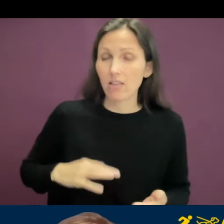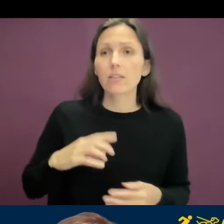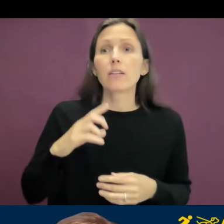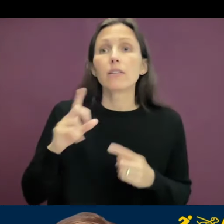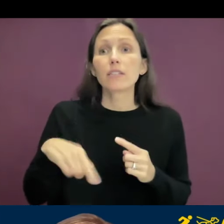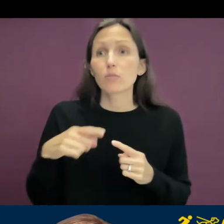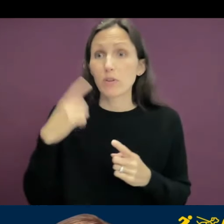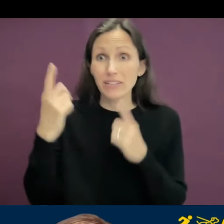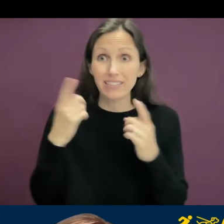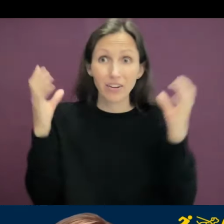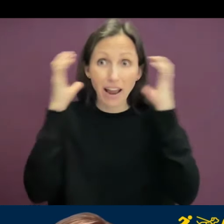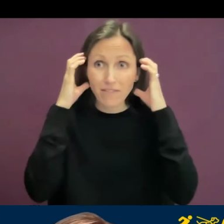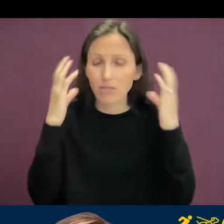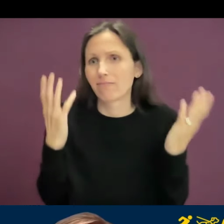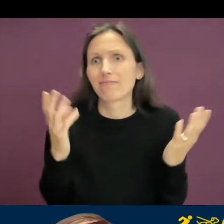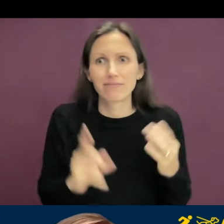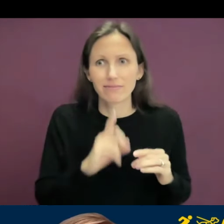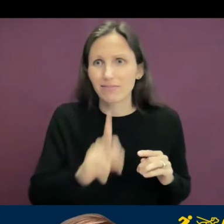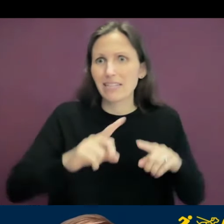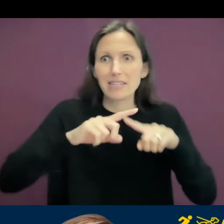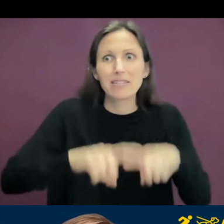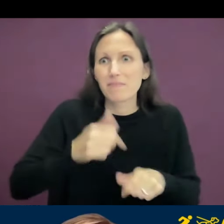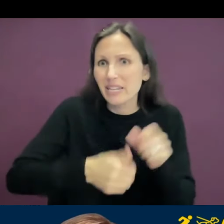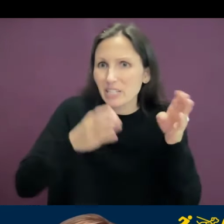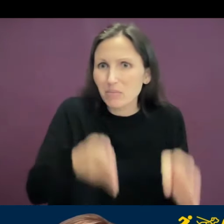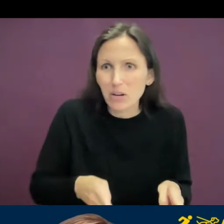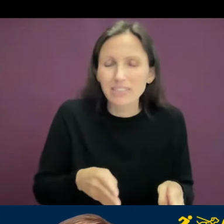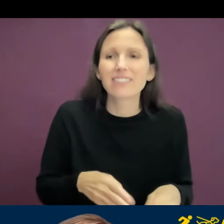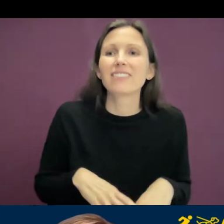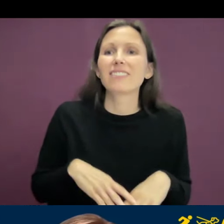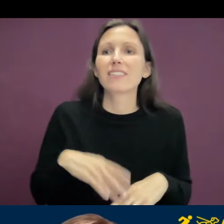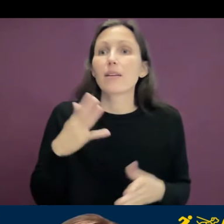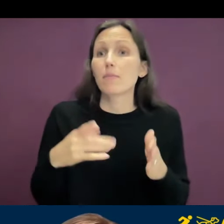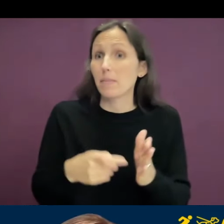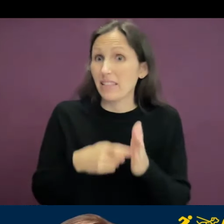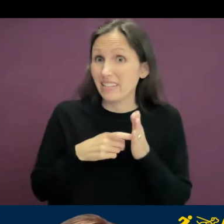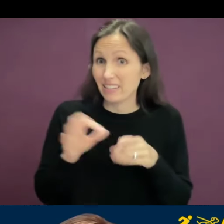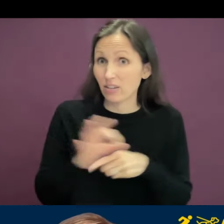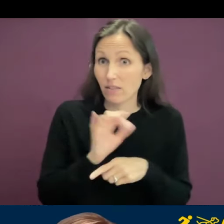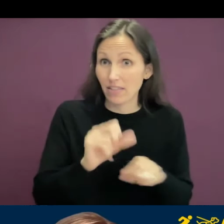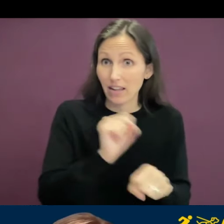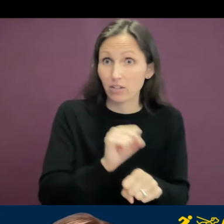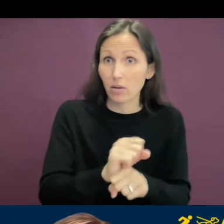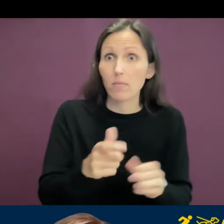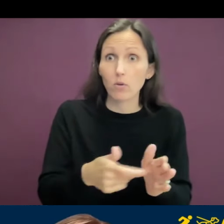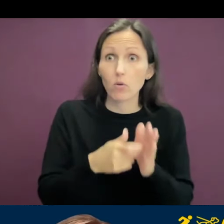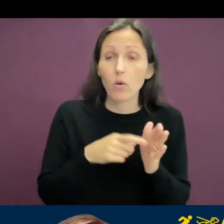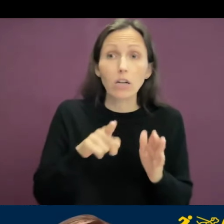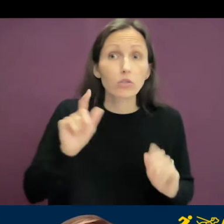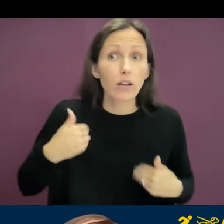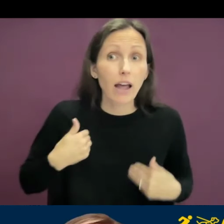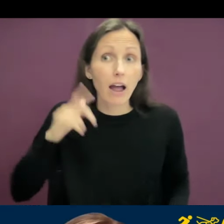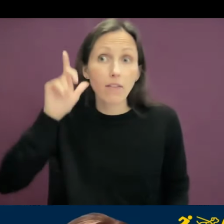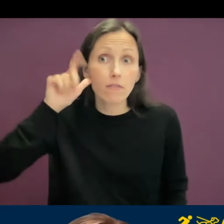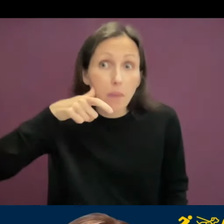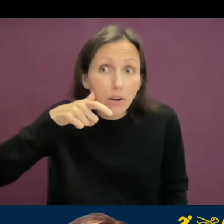is so different for each individual. Is it that the essential functions of the job require somebody to have a microphone feature? Do